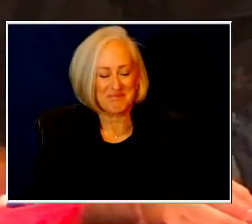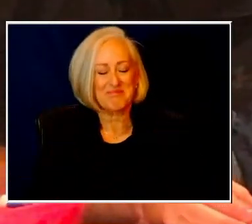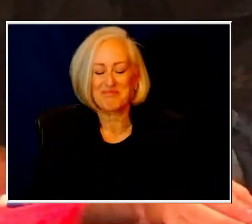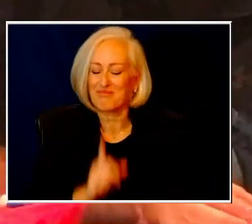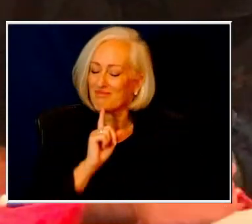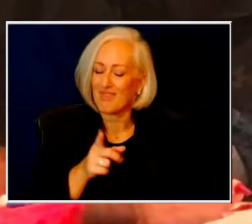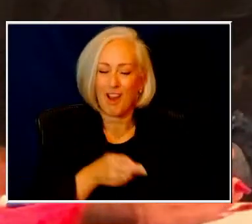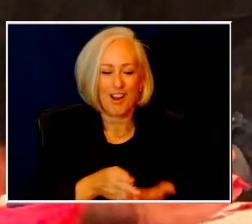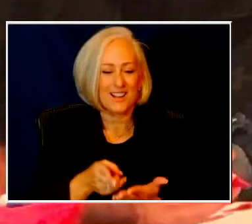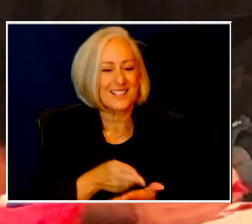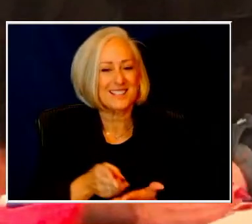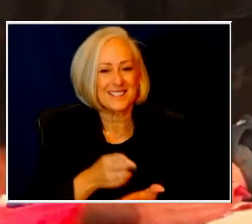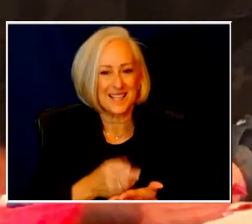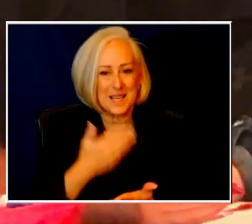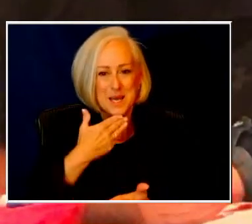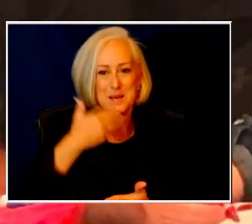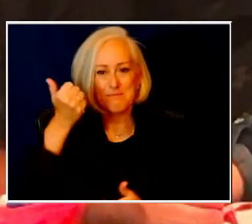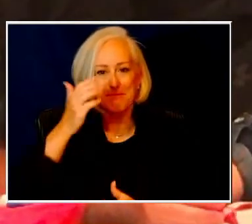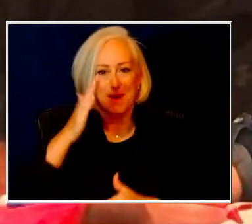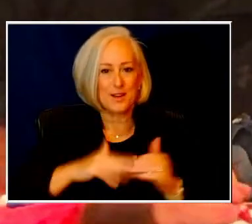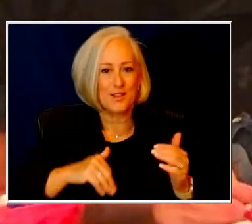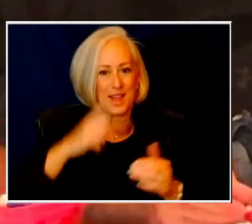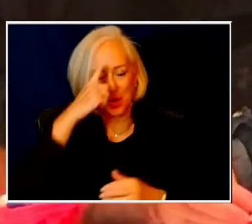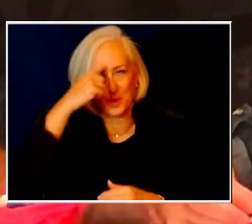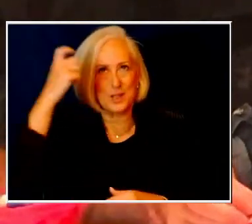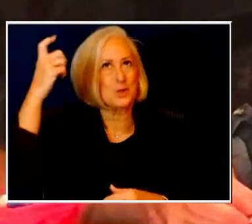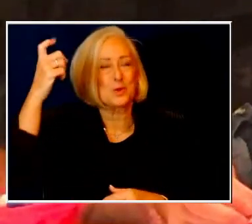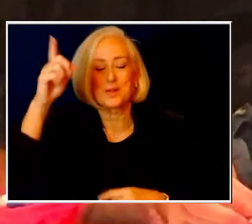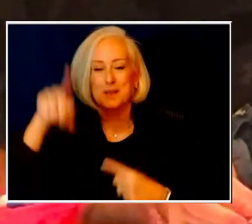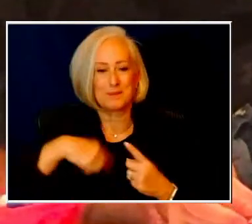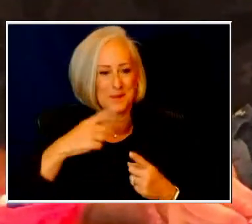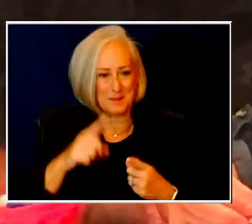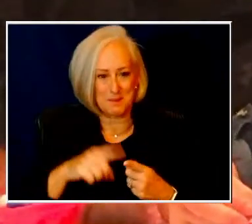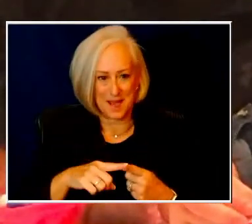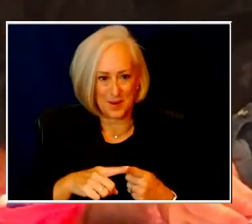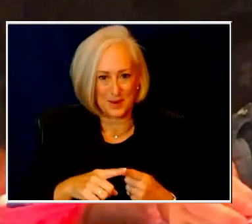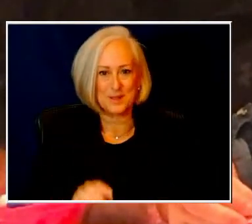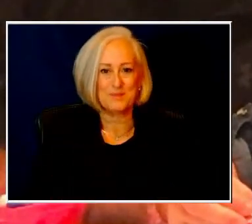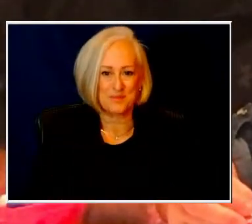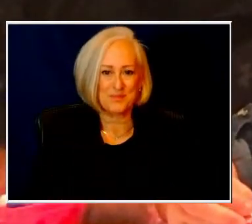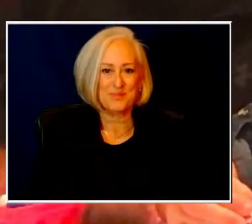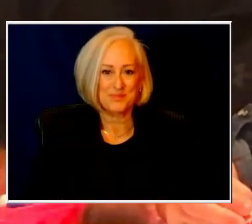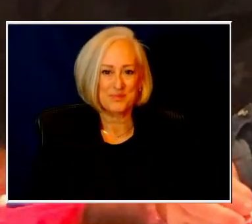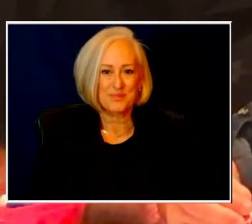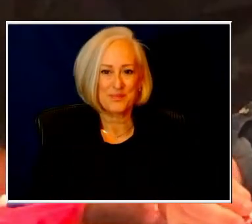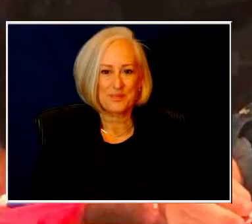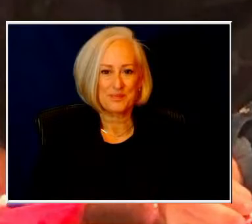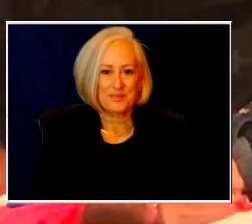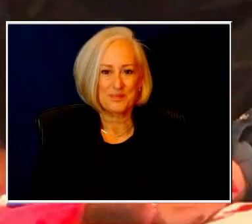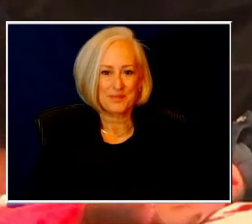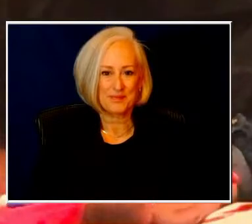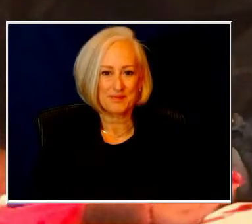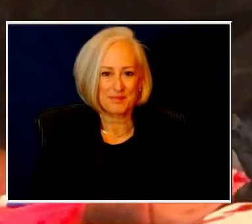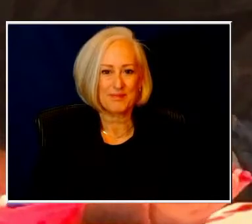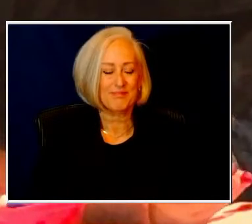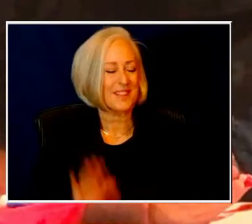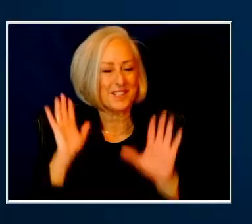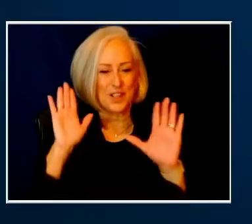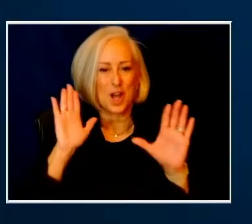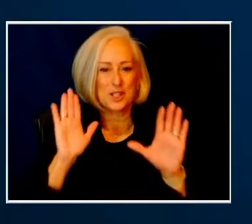honestly, better than we could have even dreamed that she would be doing at this point. It's